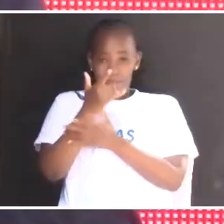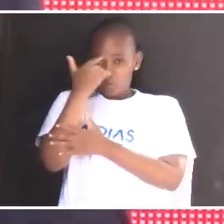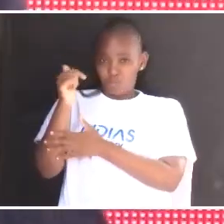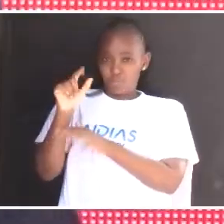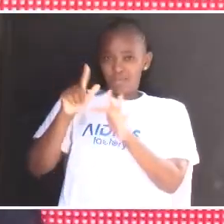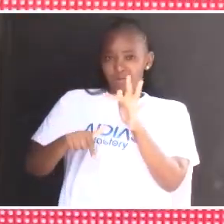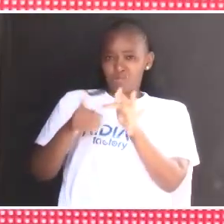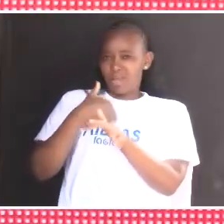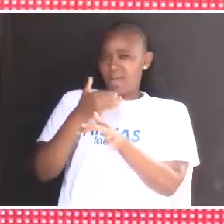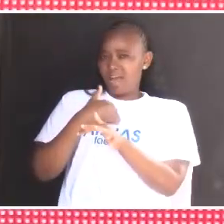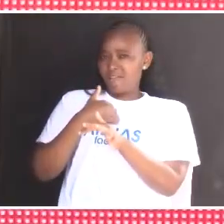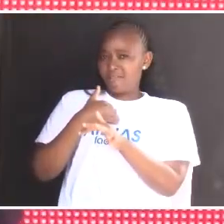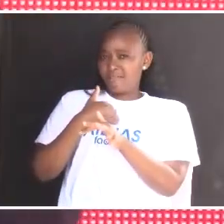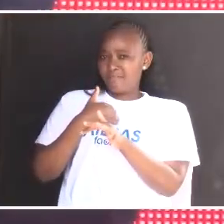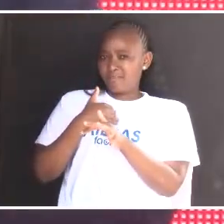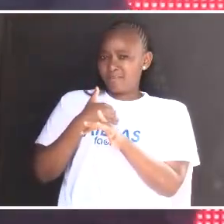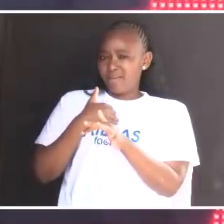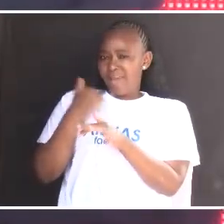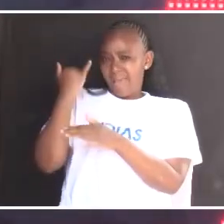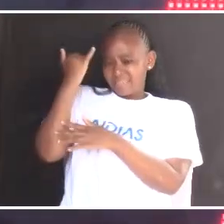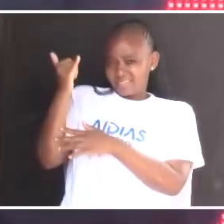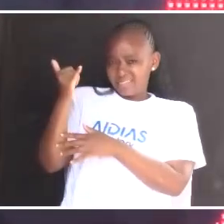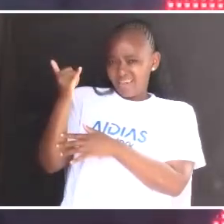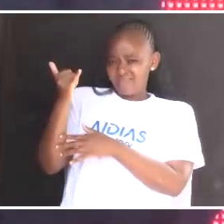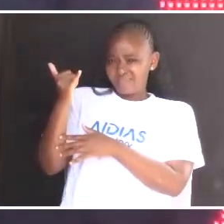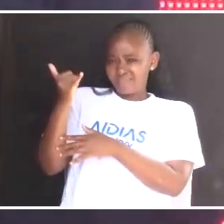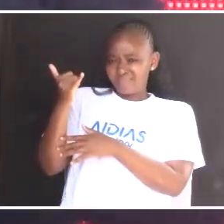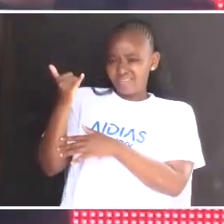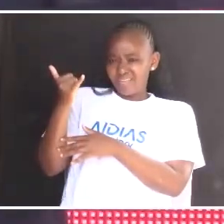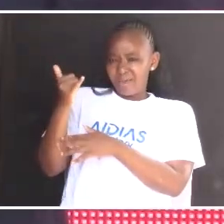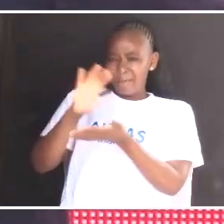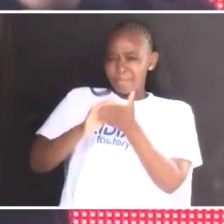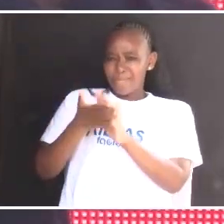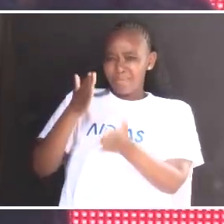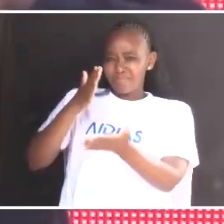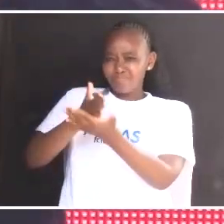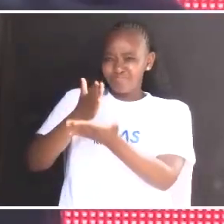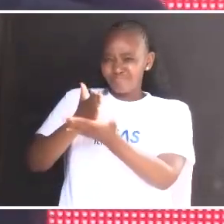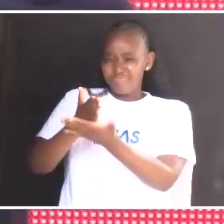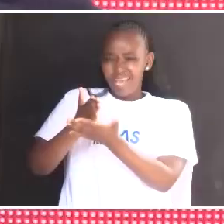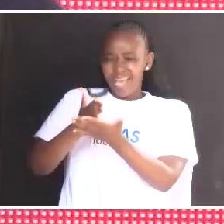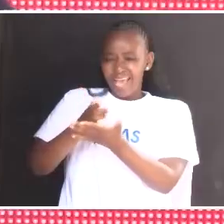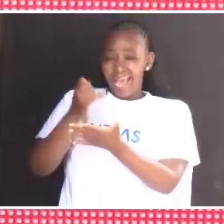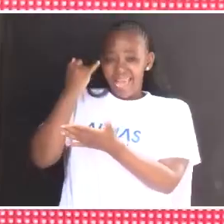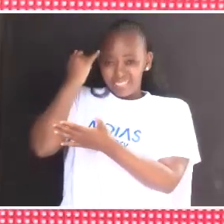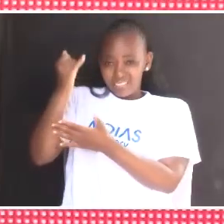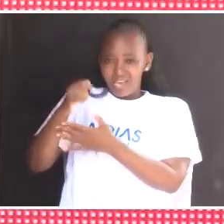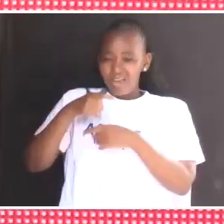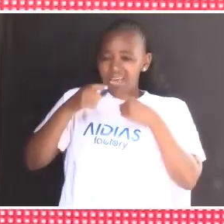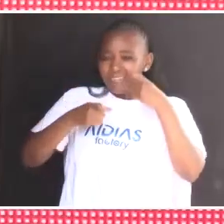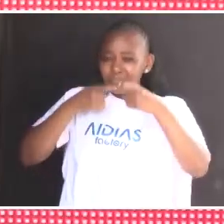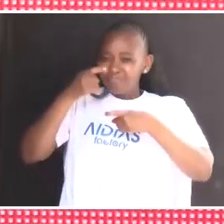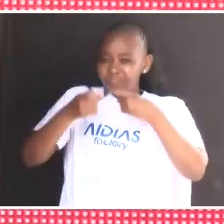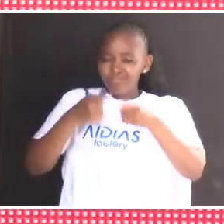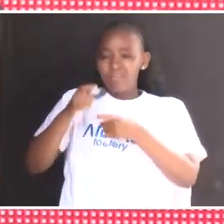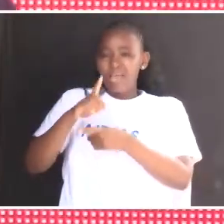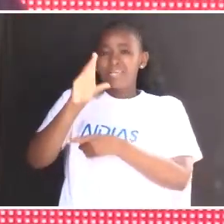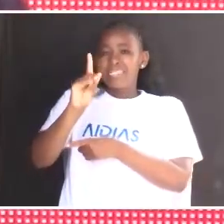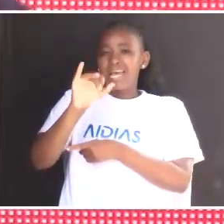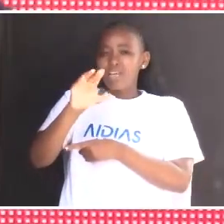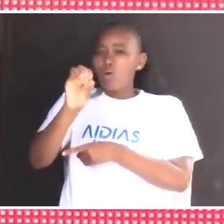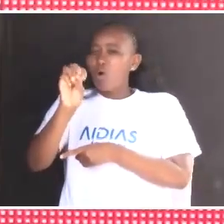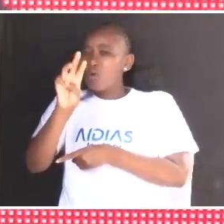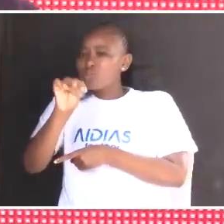cannot have monopoly in an idea. There is something we call idea expression dichotomy, which means